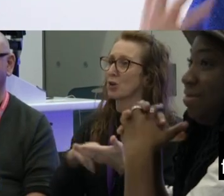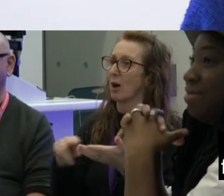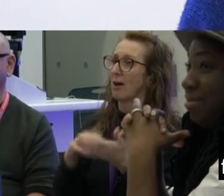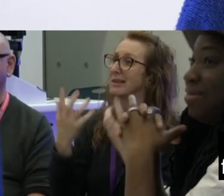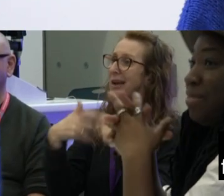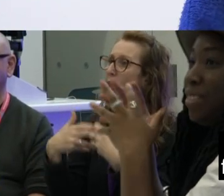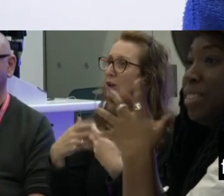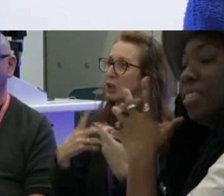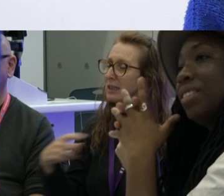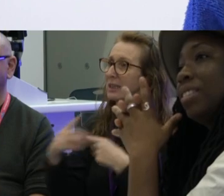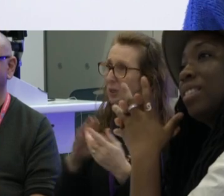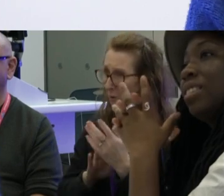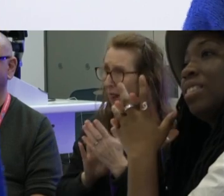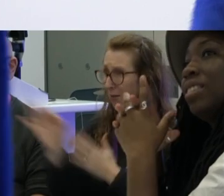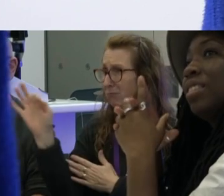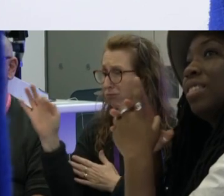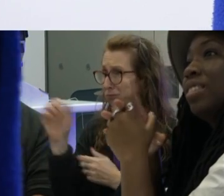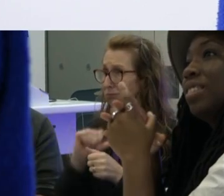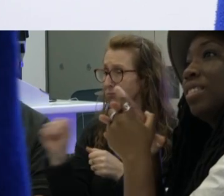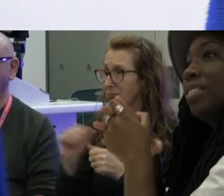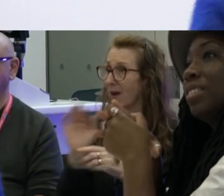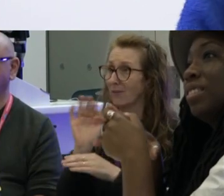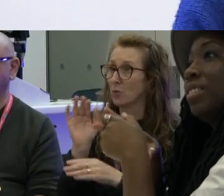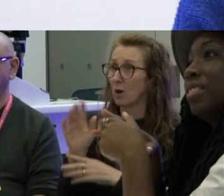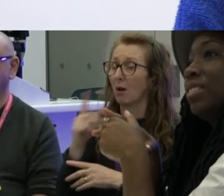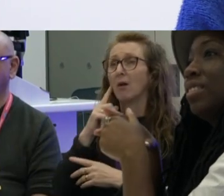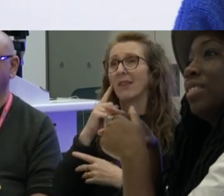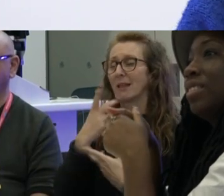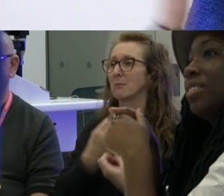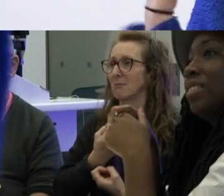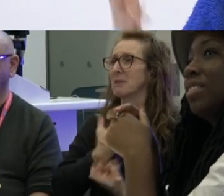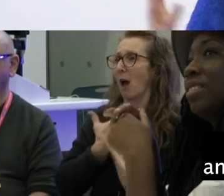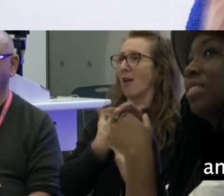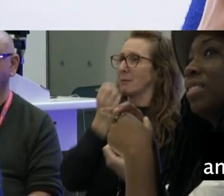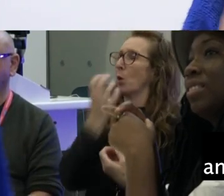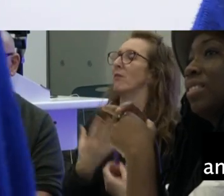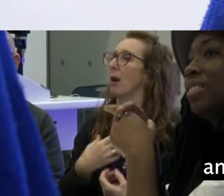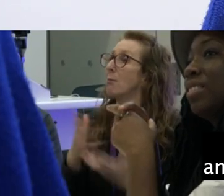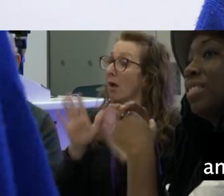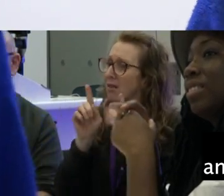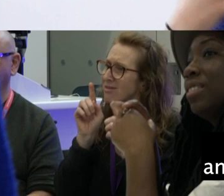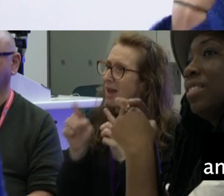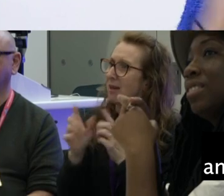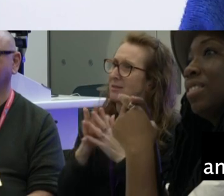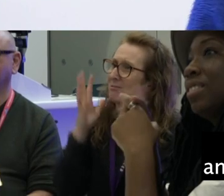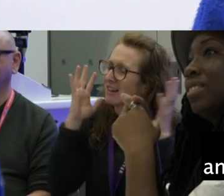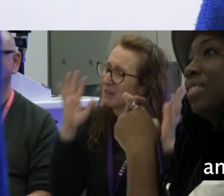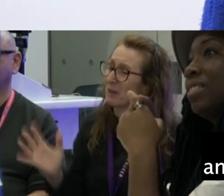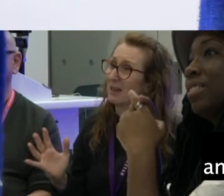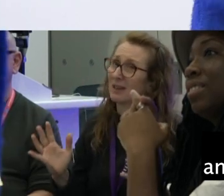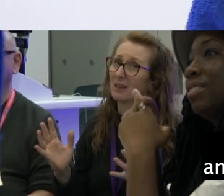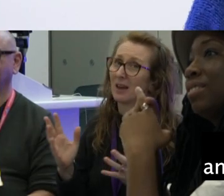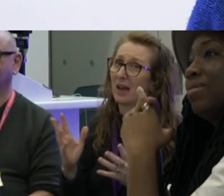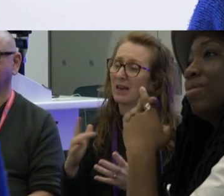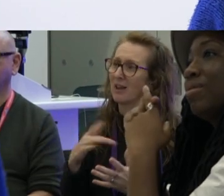a better future, basically, which I find really beautiful and I find really inspiring. But that's really big, again, it's really, really big and it doesn't feel